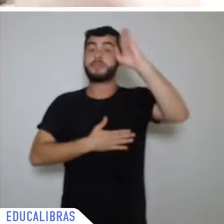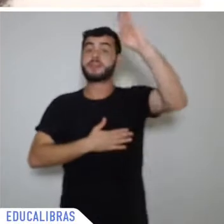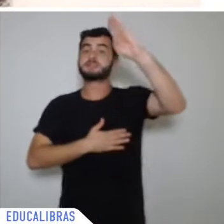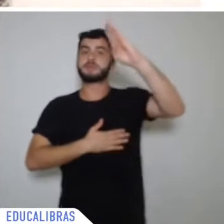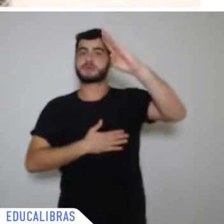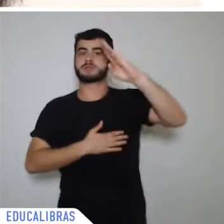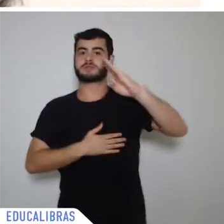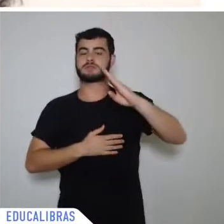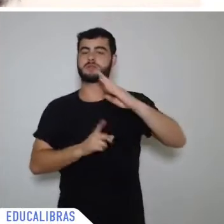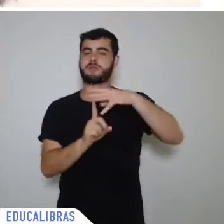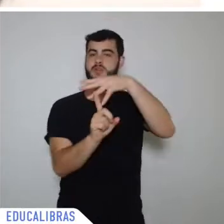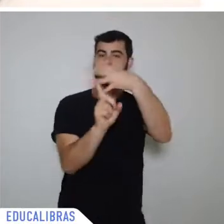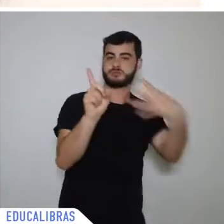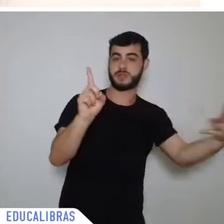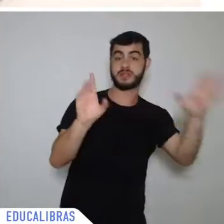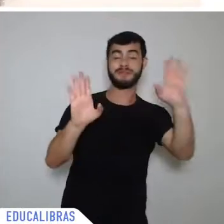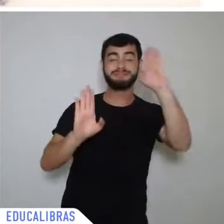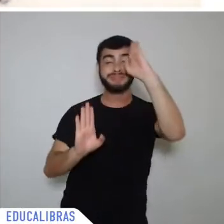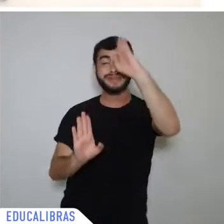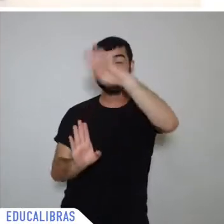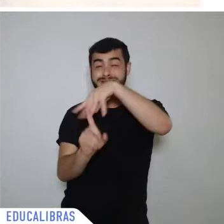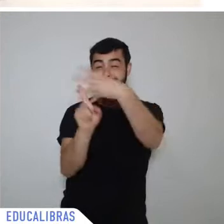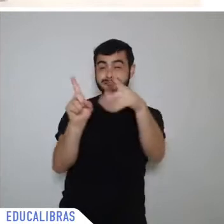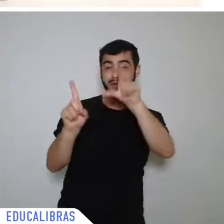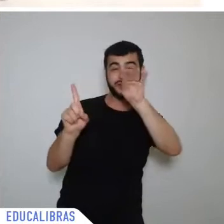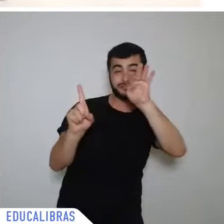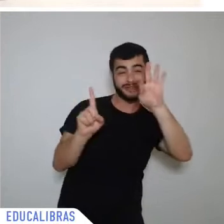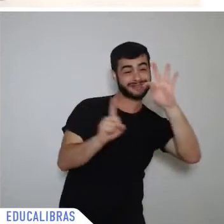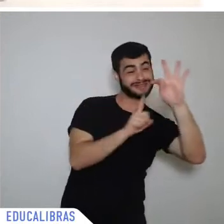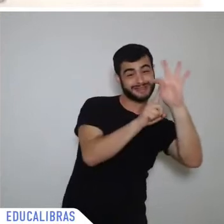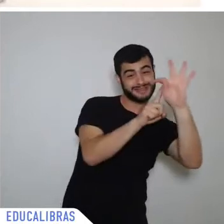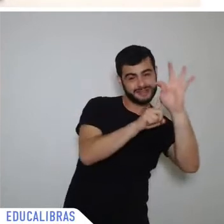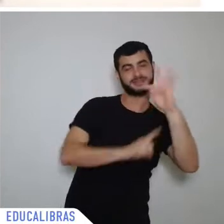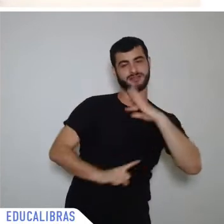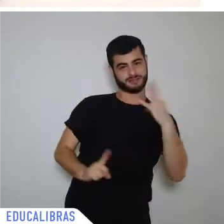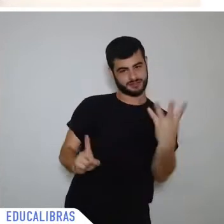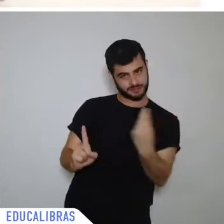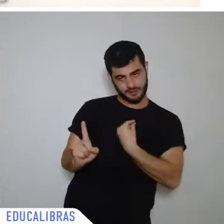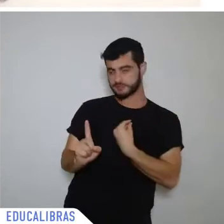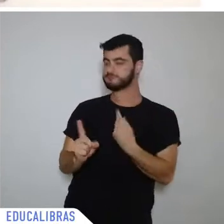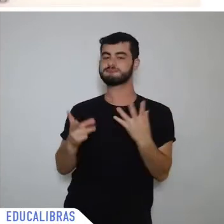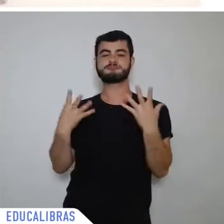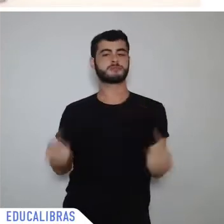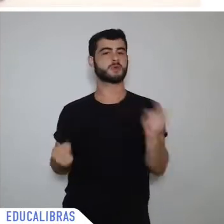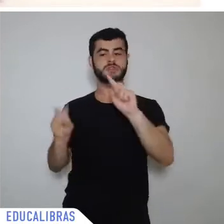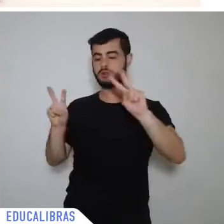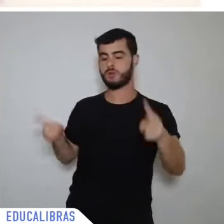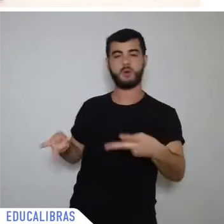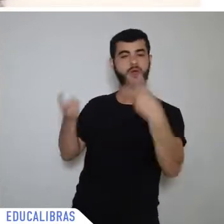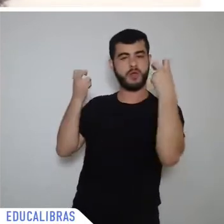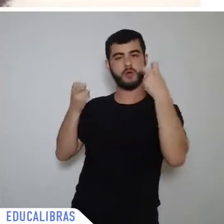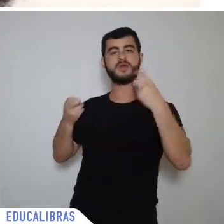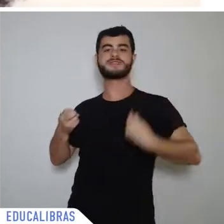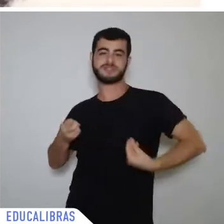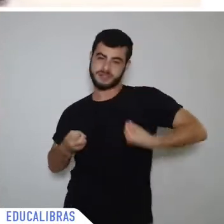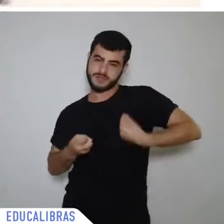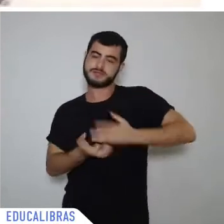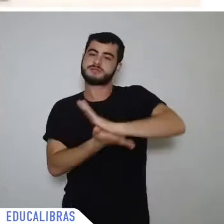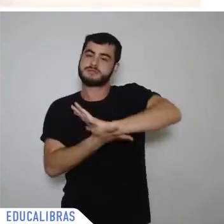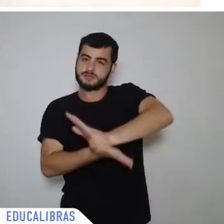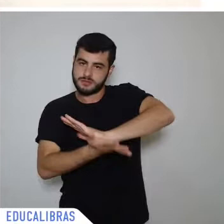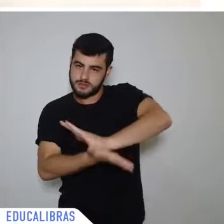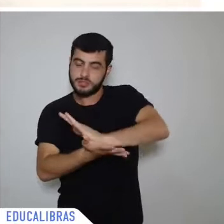suppress the data regarding violence against trans people, against LGBTQ